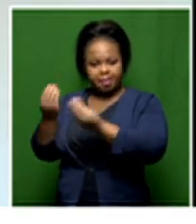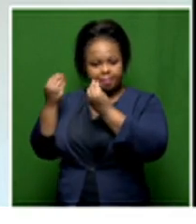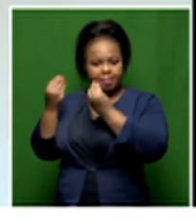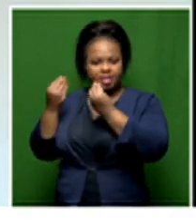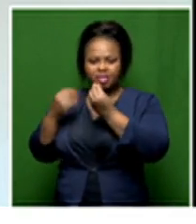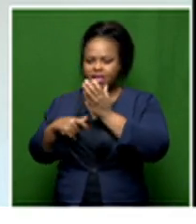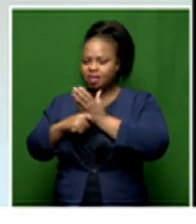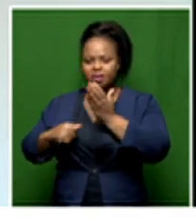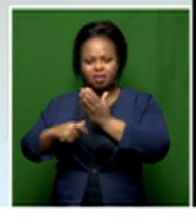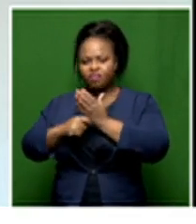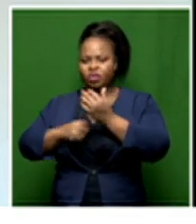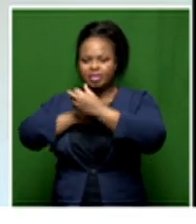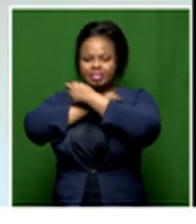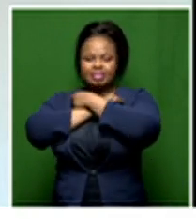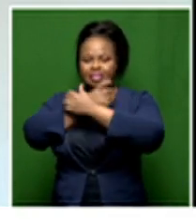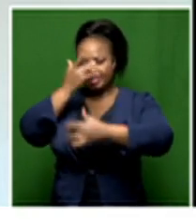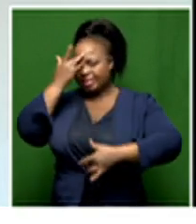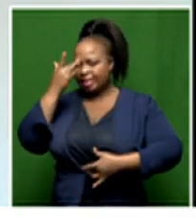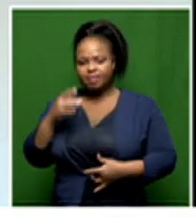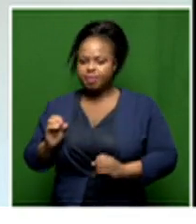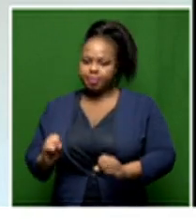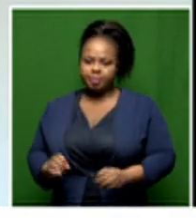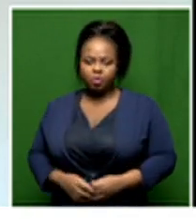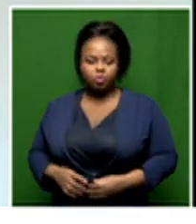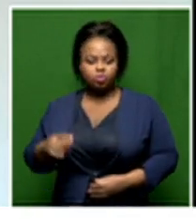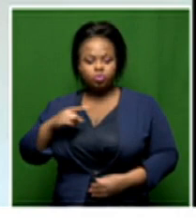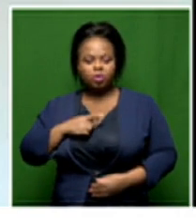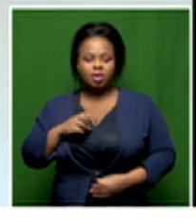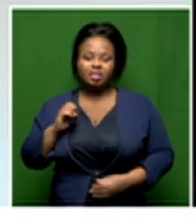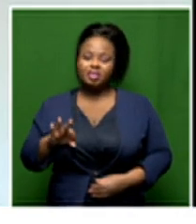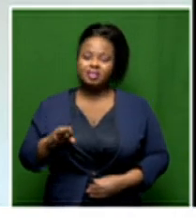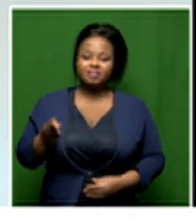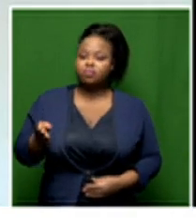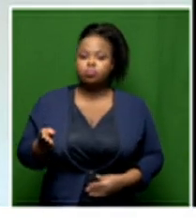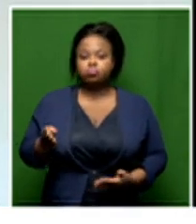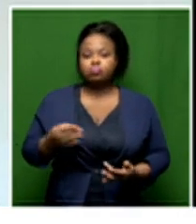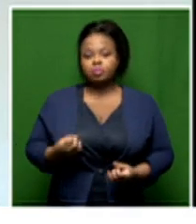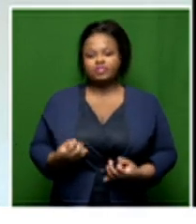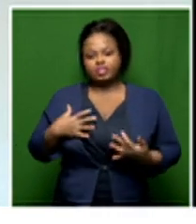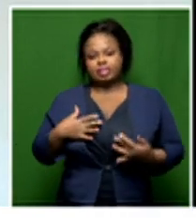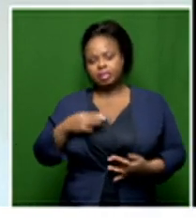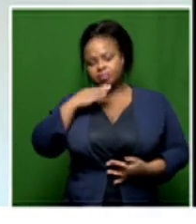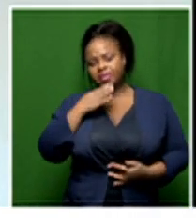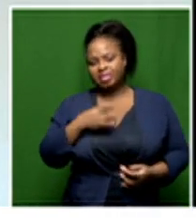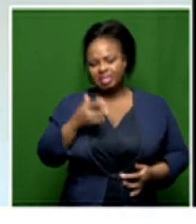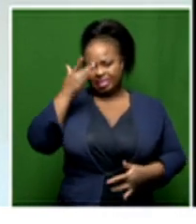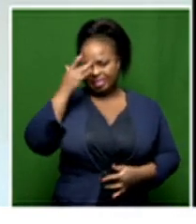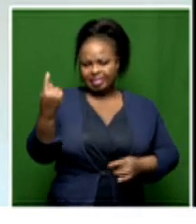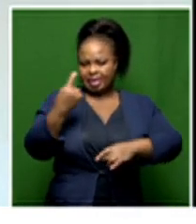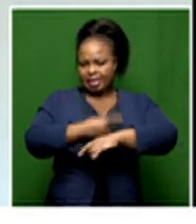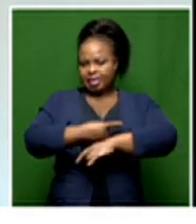if you contract the virus or you're exposed more than once, you've exceeded your sick leave days very, very